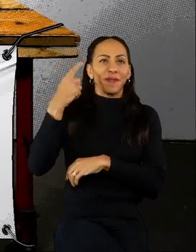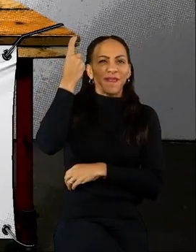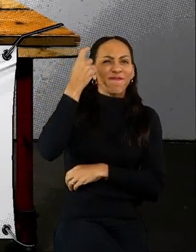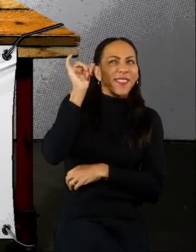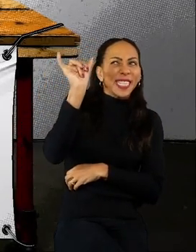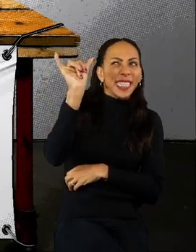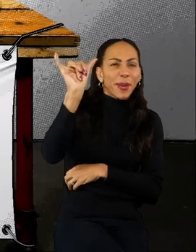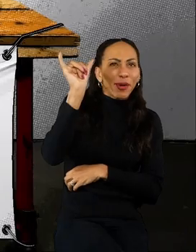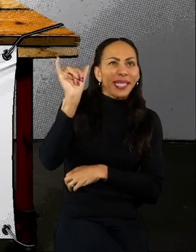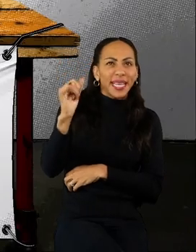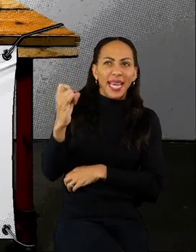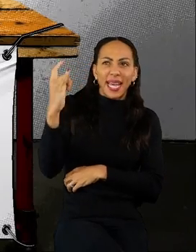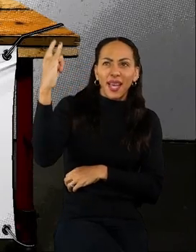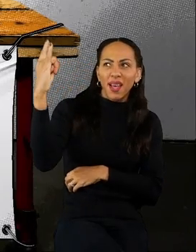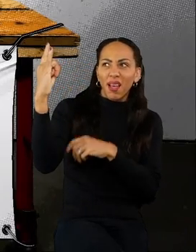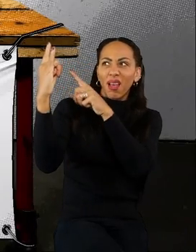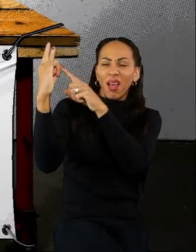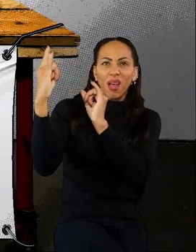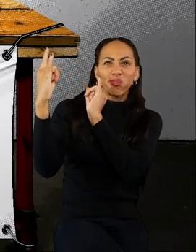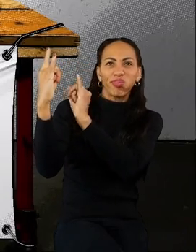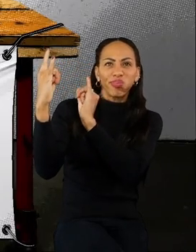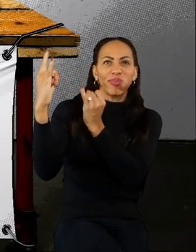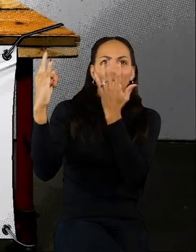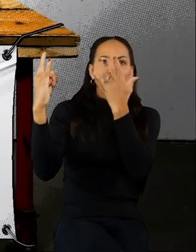of conspiracy and